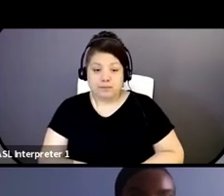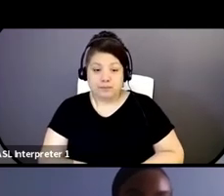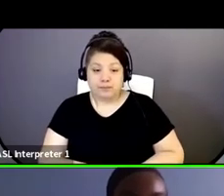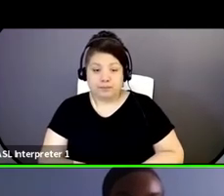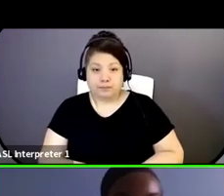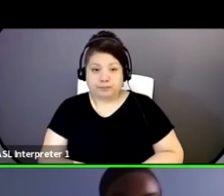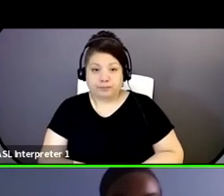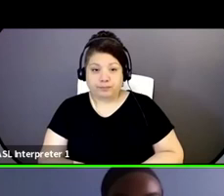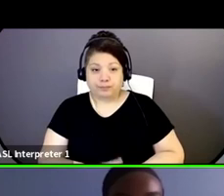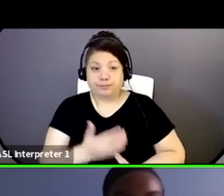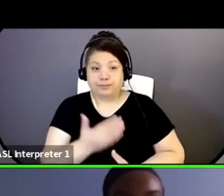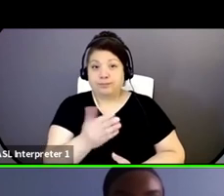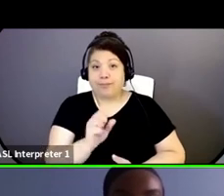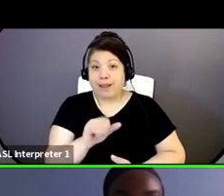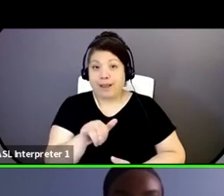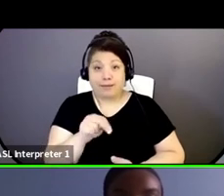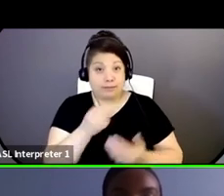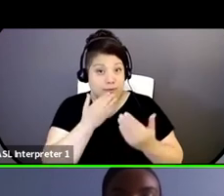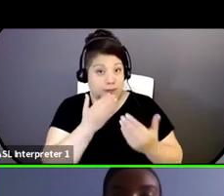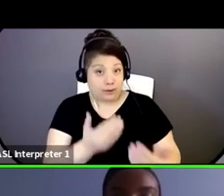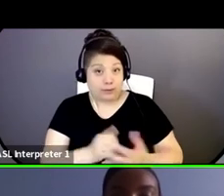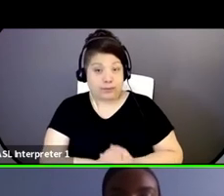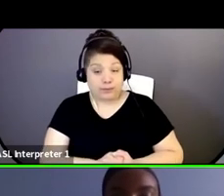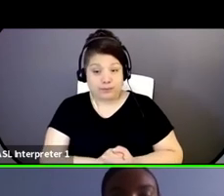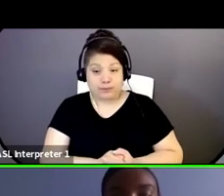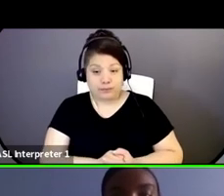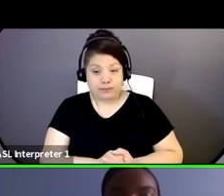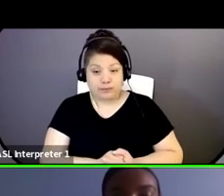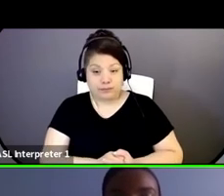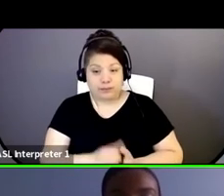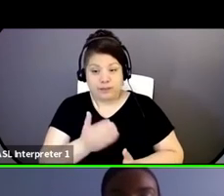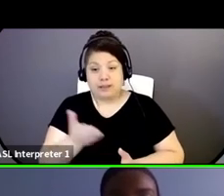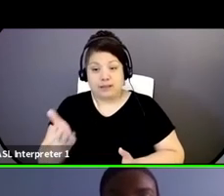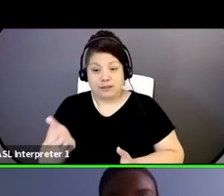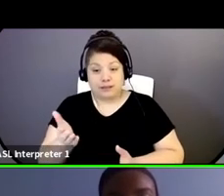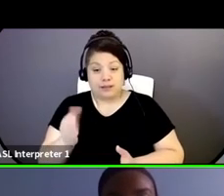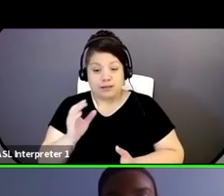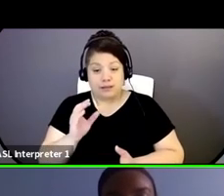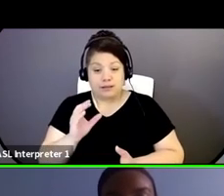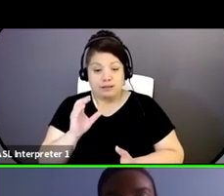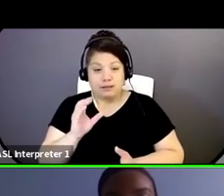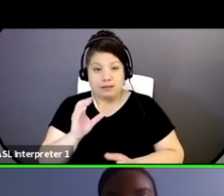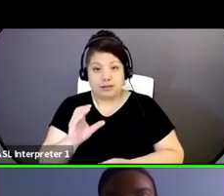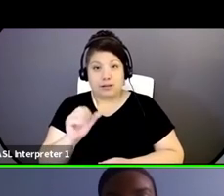Thank you so much. Carling, how can we talk about